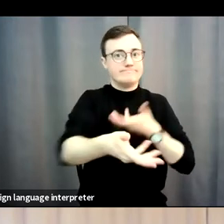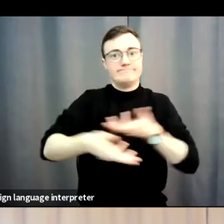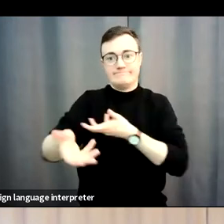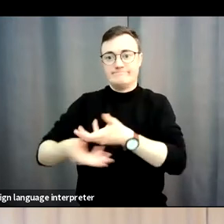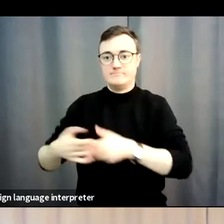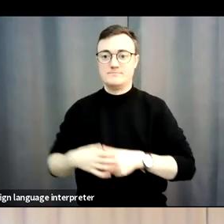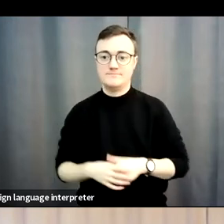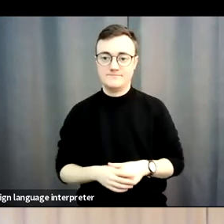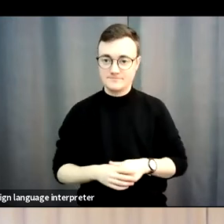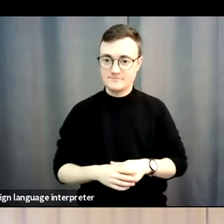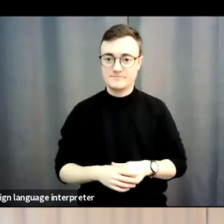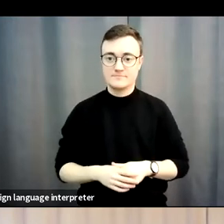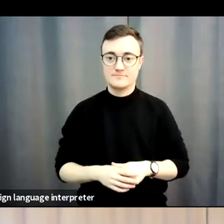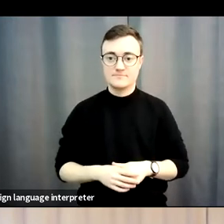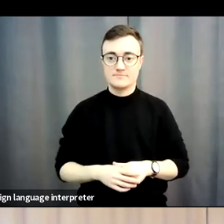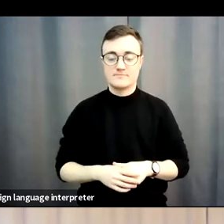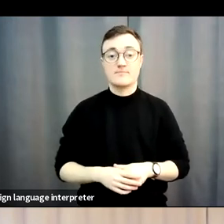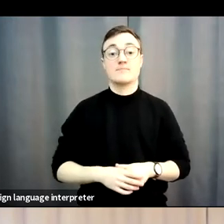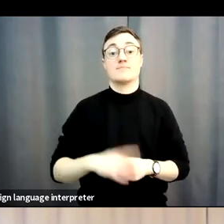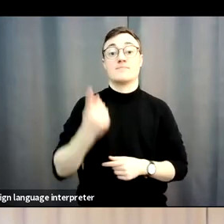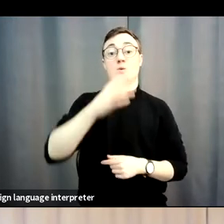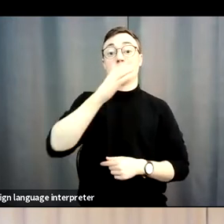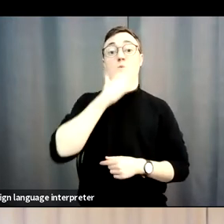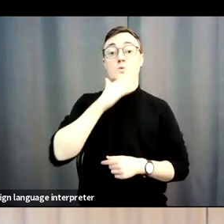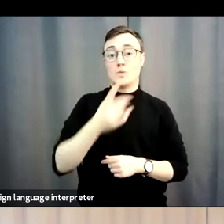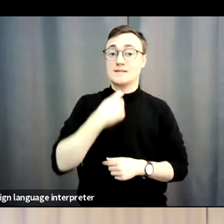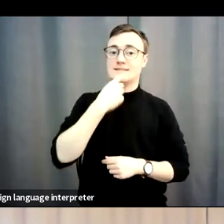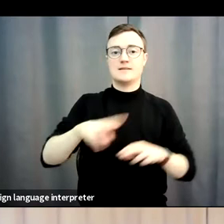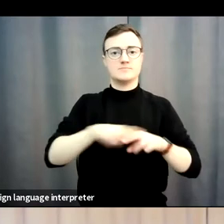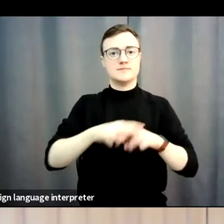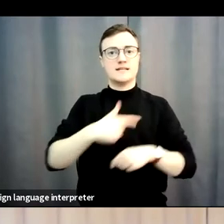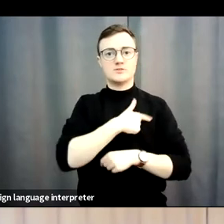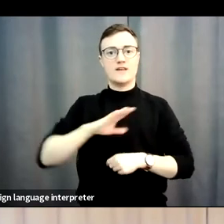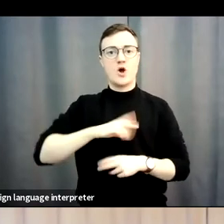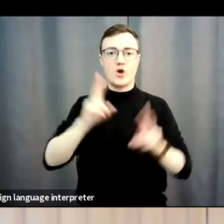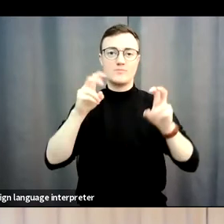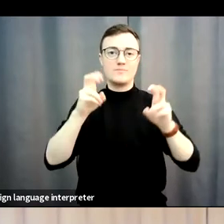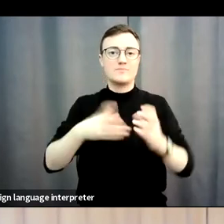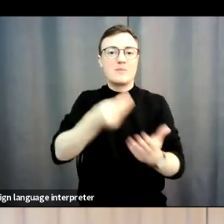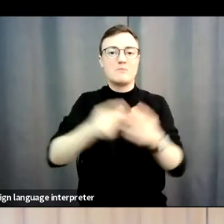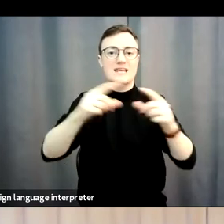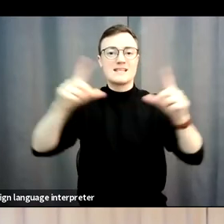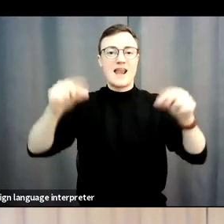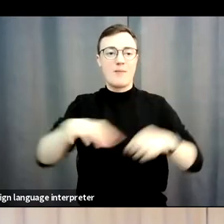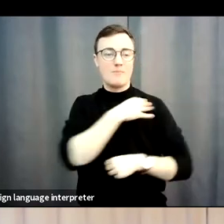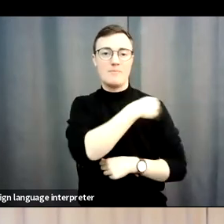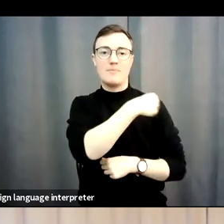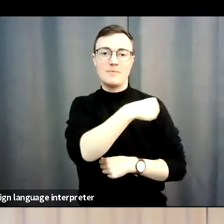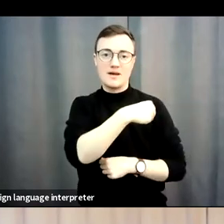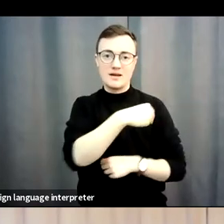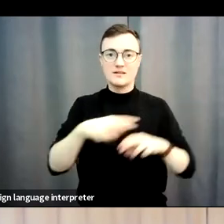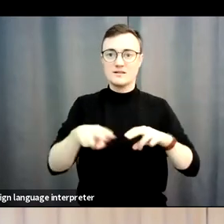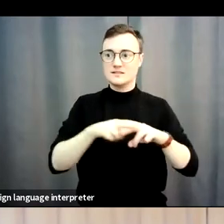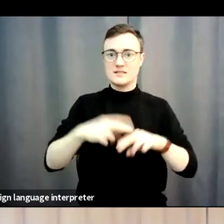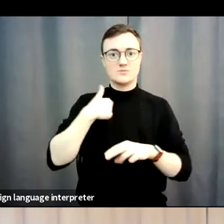we kind of have a price tag on us and have to constantly fight for our rights. How do you find the energy to